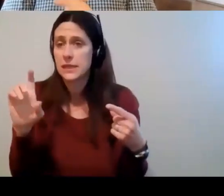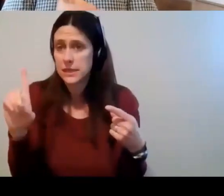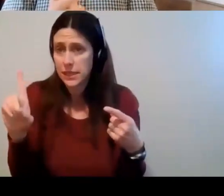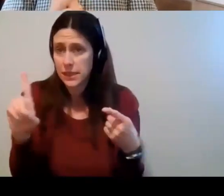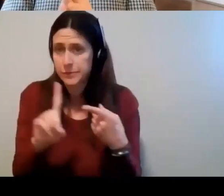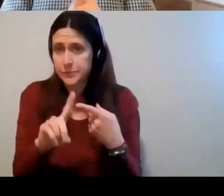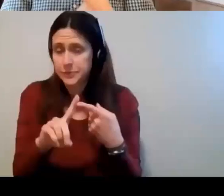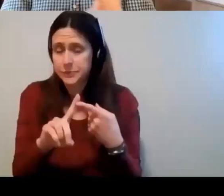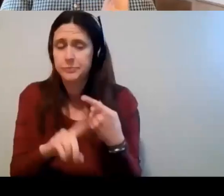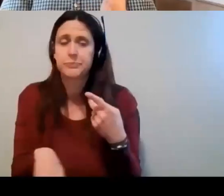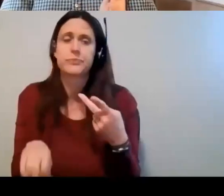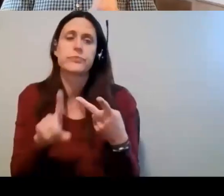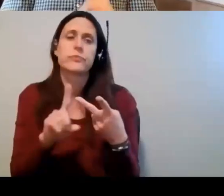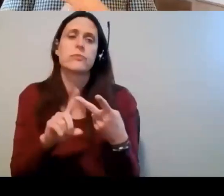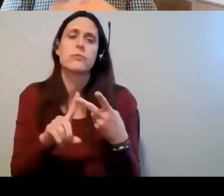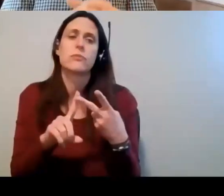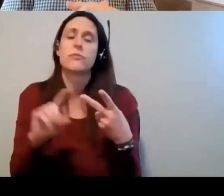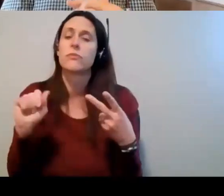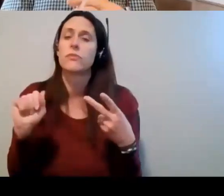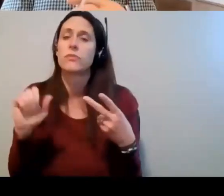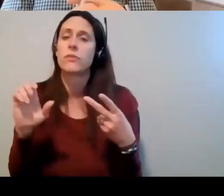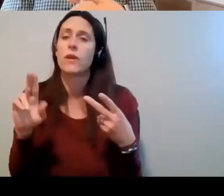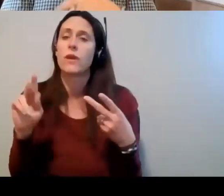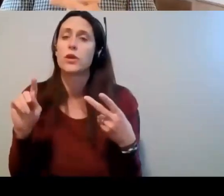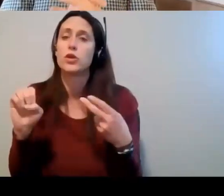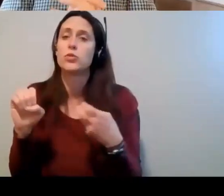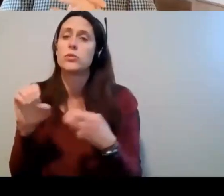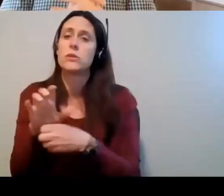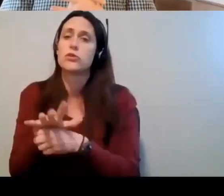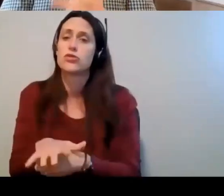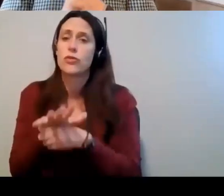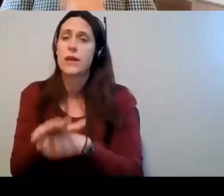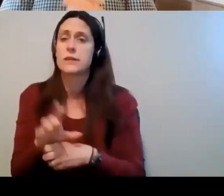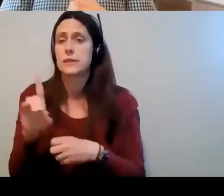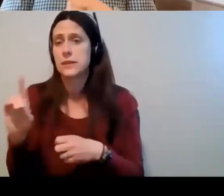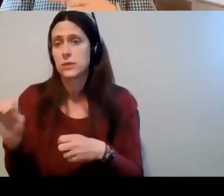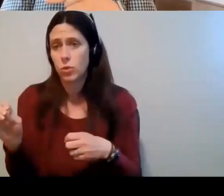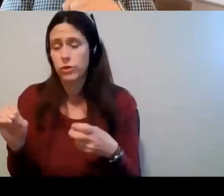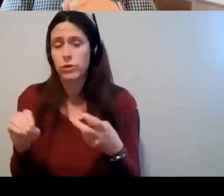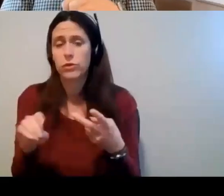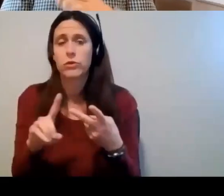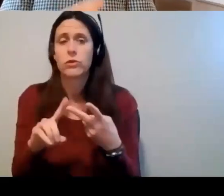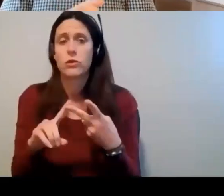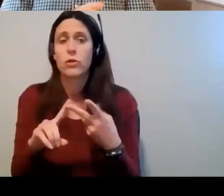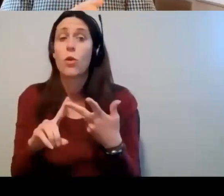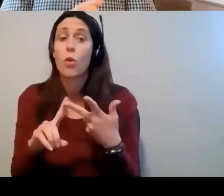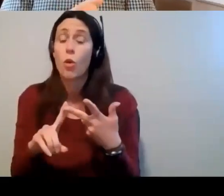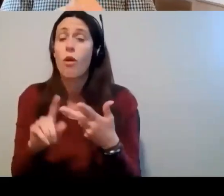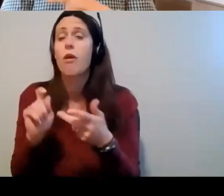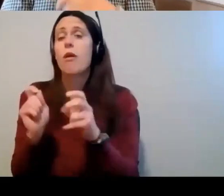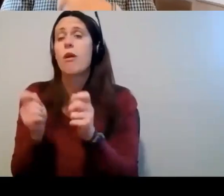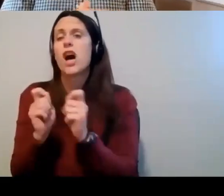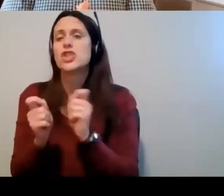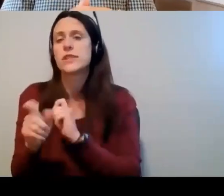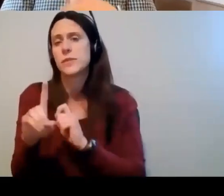we know as PTSD. That could be acute stress disorders. And that could also mean something called an adjustment